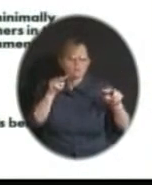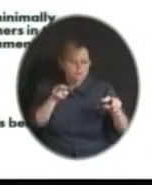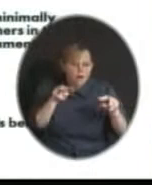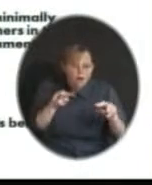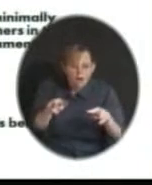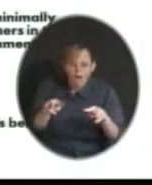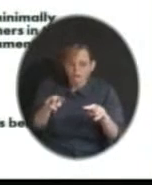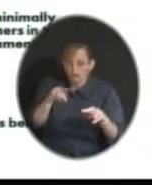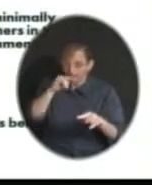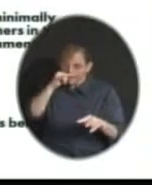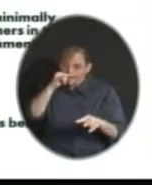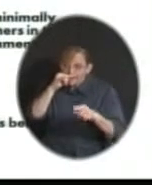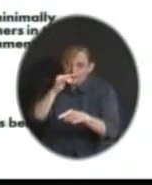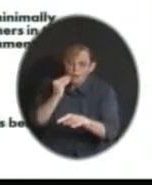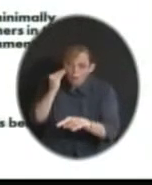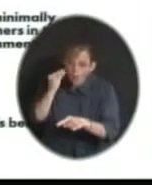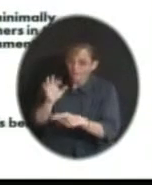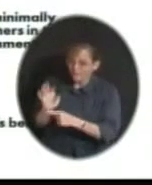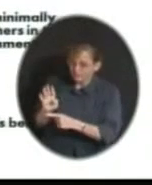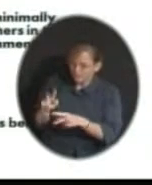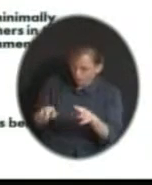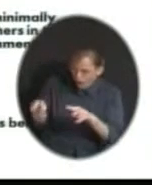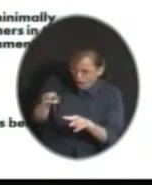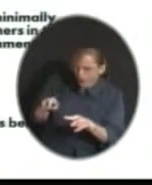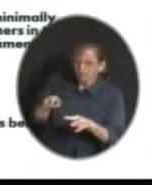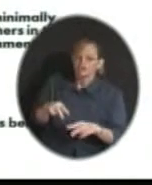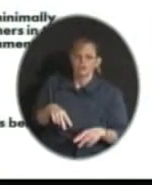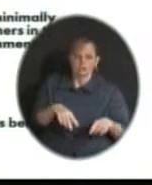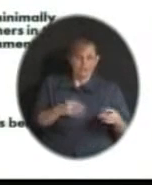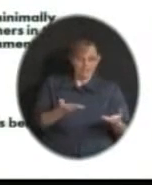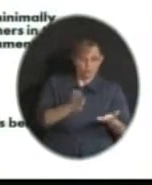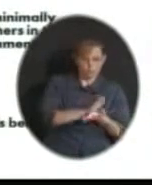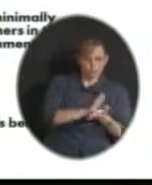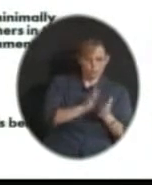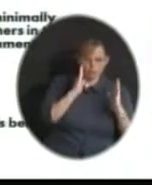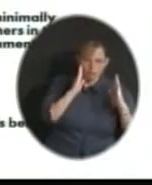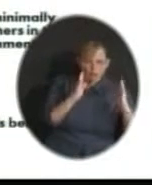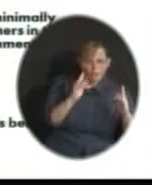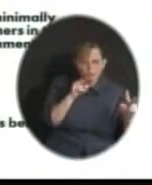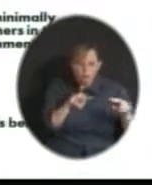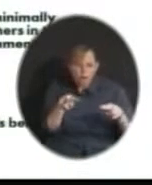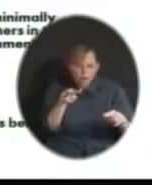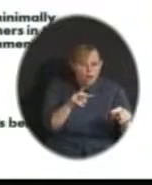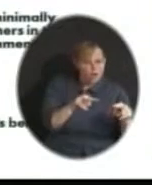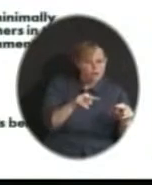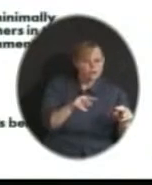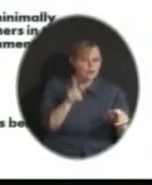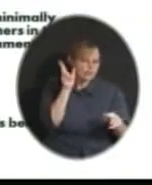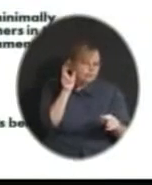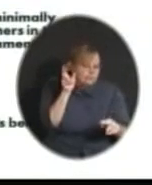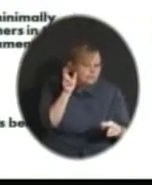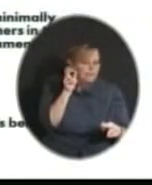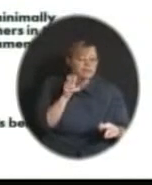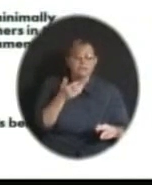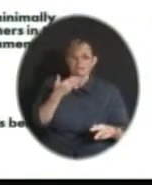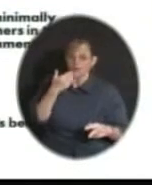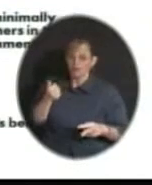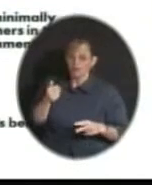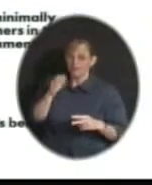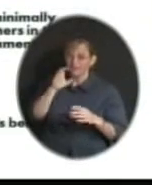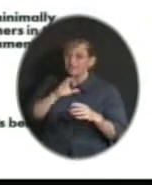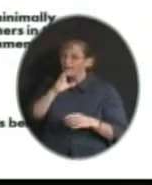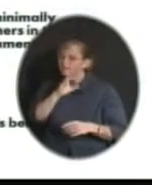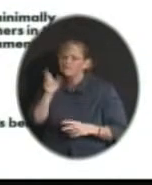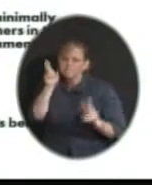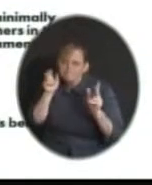page. Watch them in the hallways. We're listening at the cafeteria. We're listening better in our locker rooms. We need to have kind of a real feel